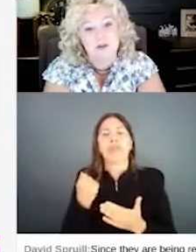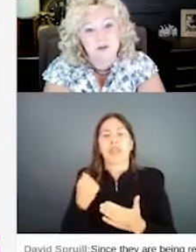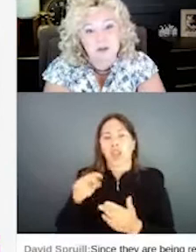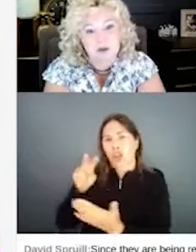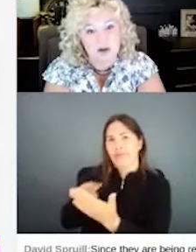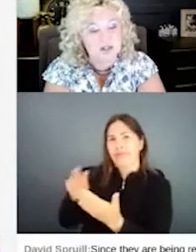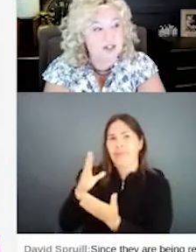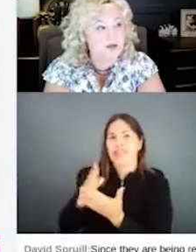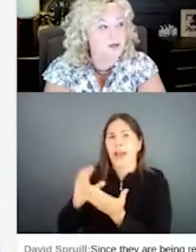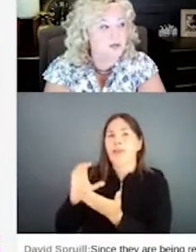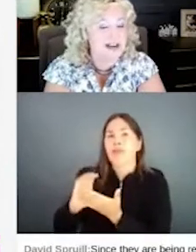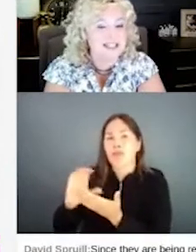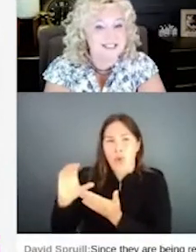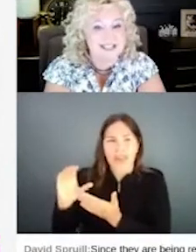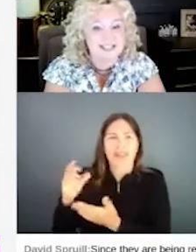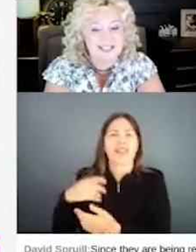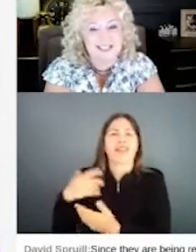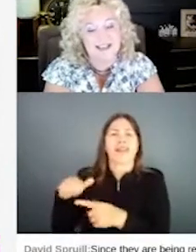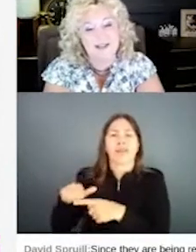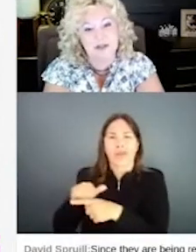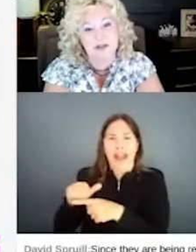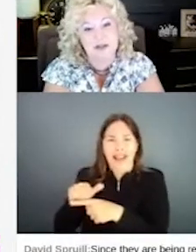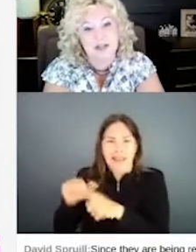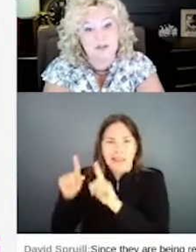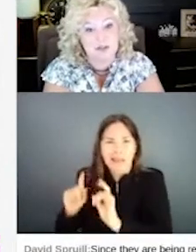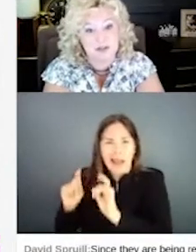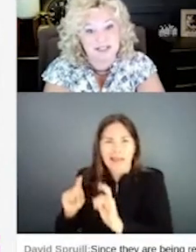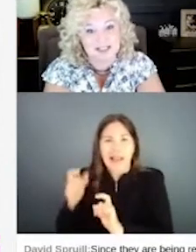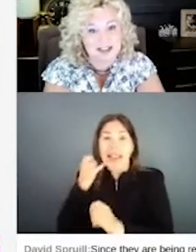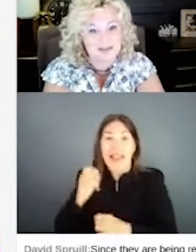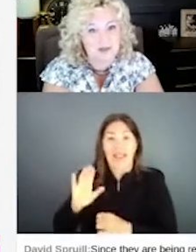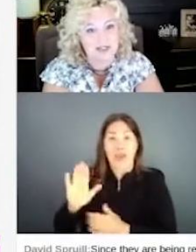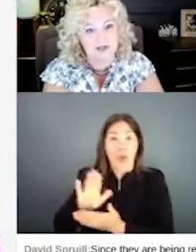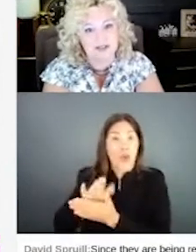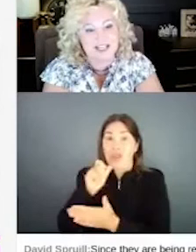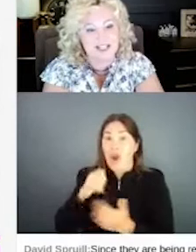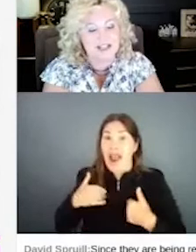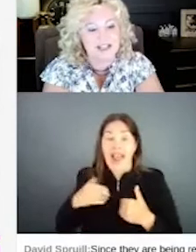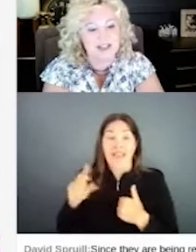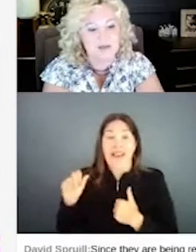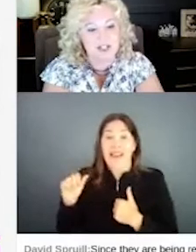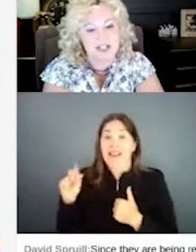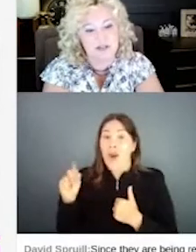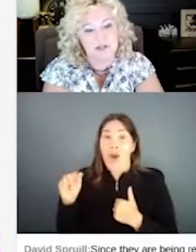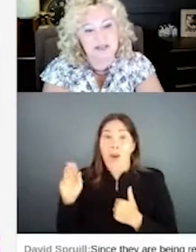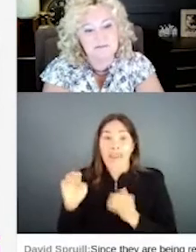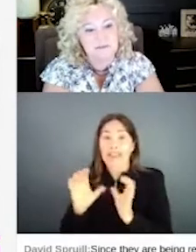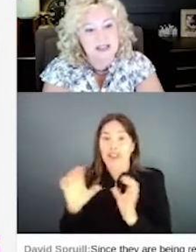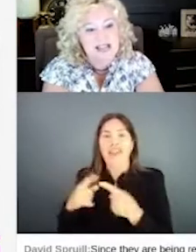the course, go through the practice tests. And then if your school doesn't have Adobe certifications, then you can reach out to